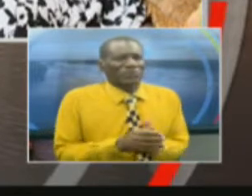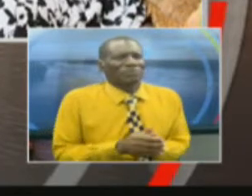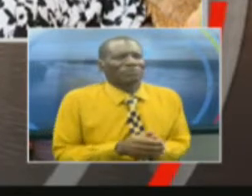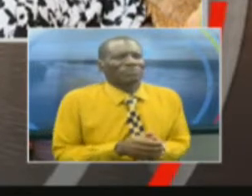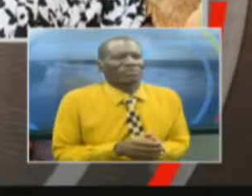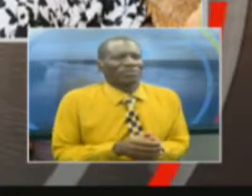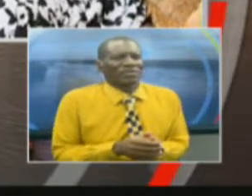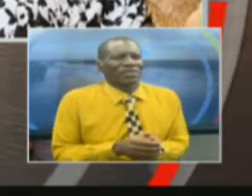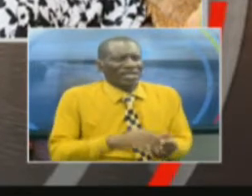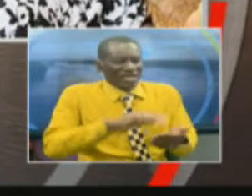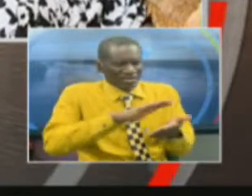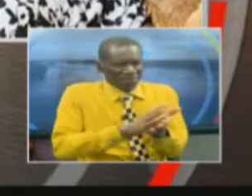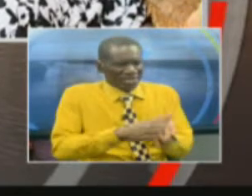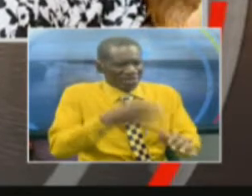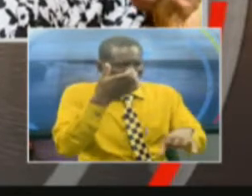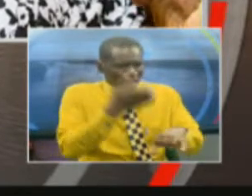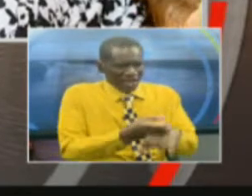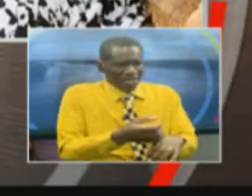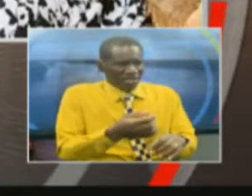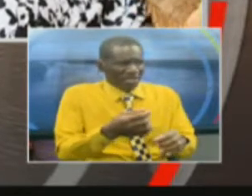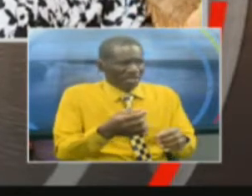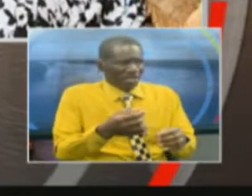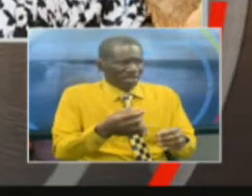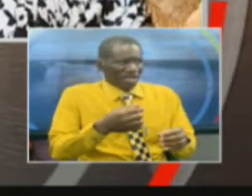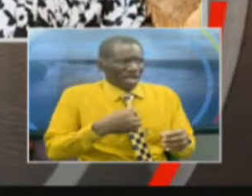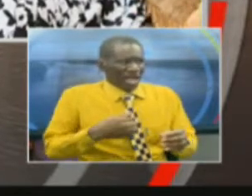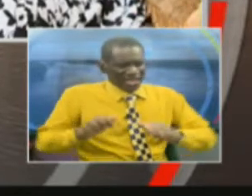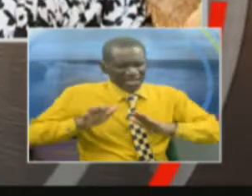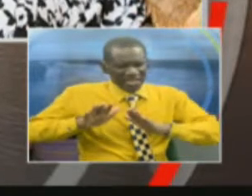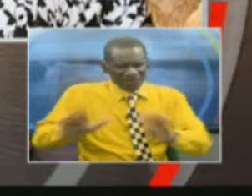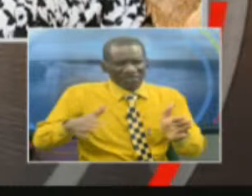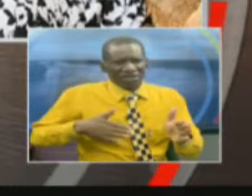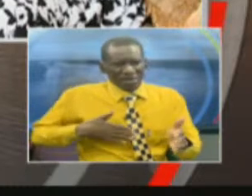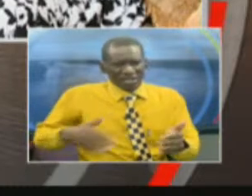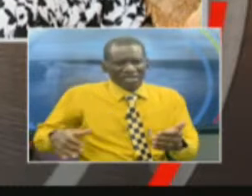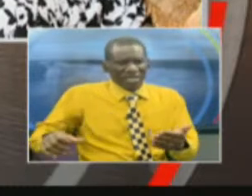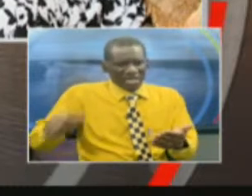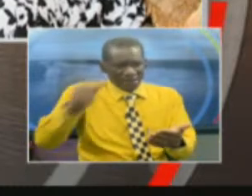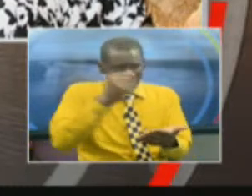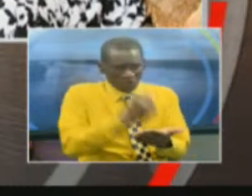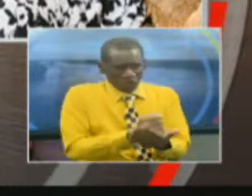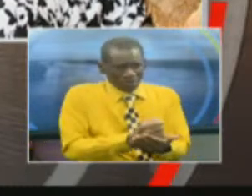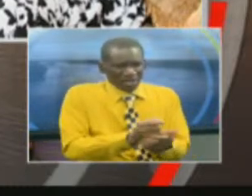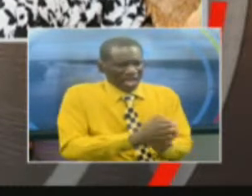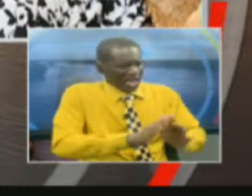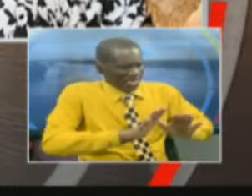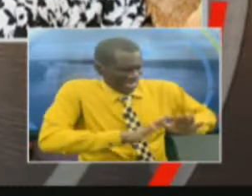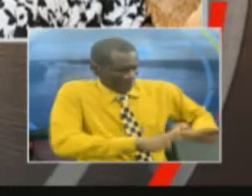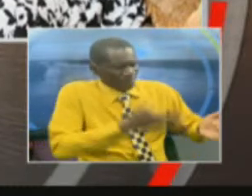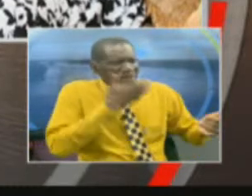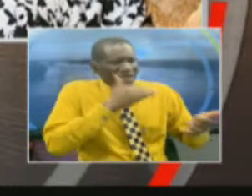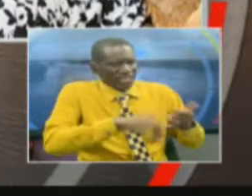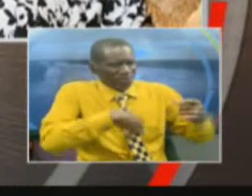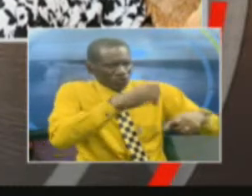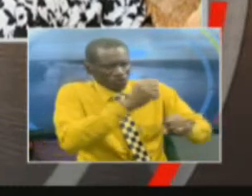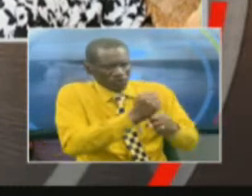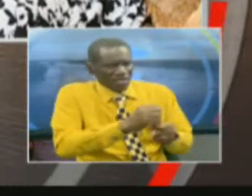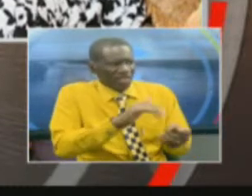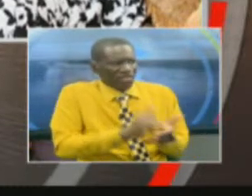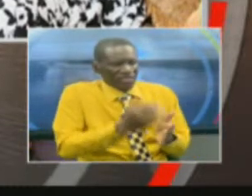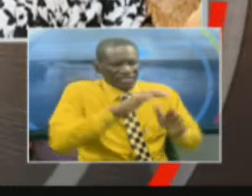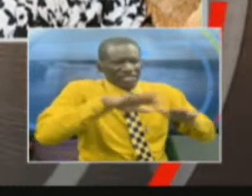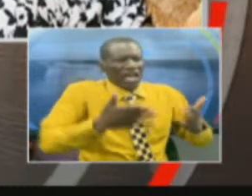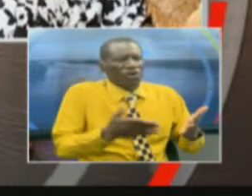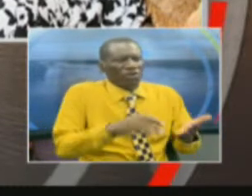it became so bad. Now I'm the one who left my job and now left him to work. And that's how he got his